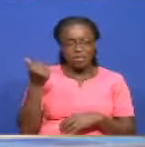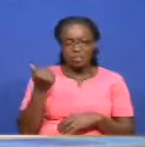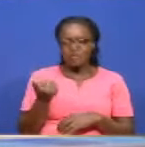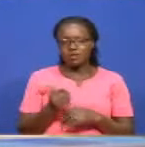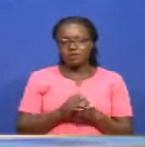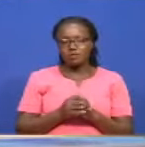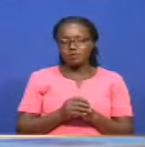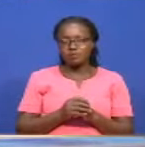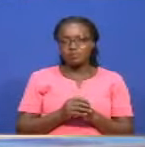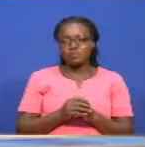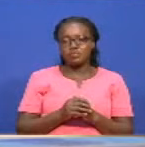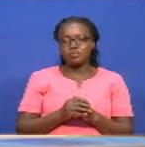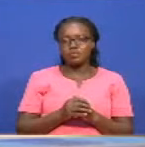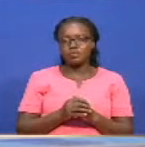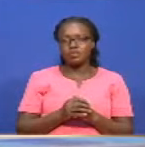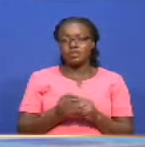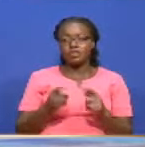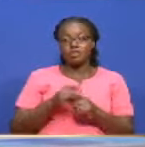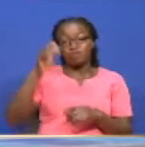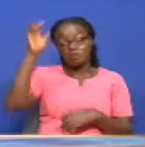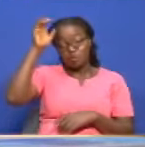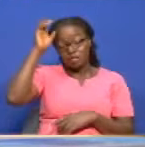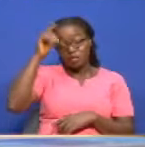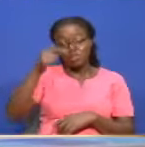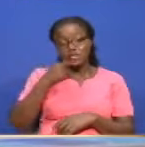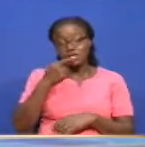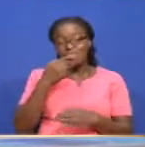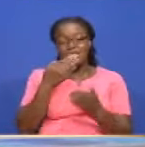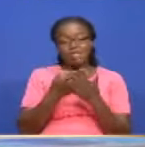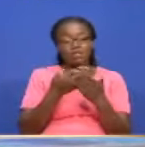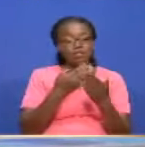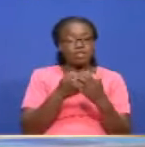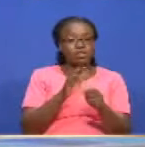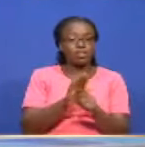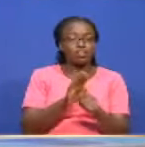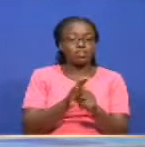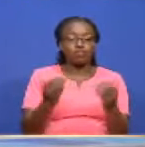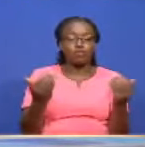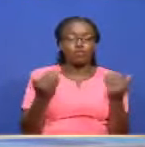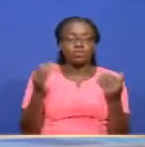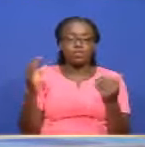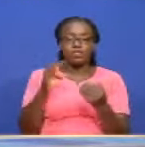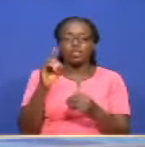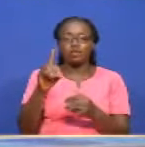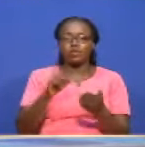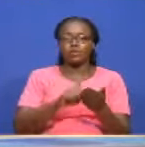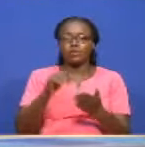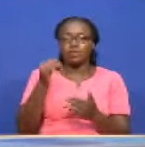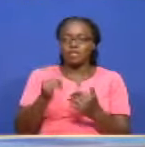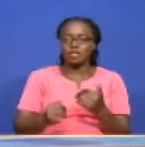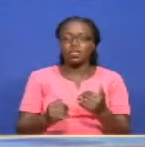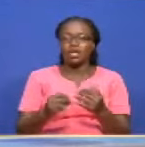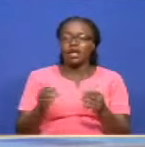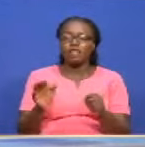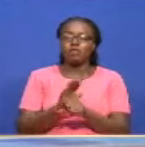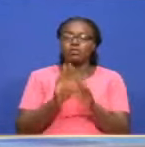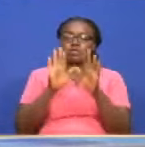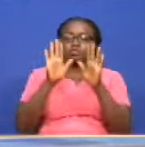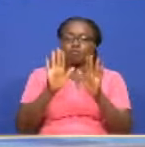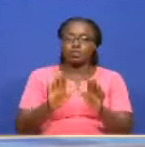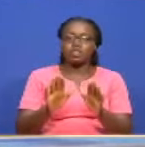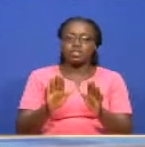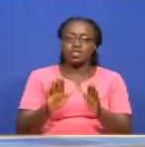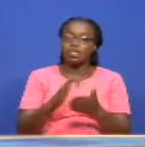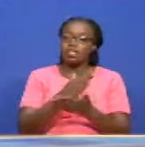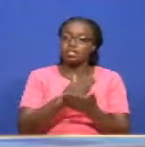Kipchumba, watching from Eldoret. Thank you so much for watching Channel 1 Weekend this night, and most importantly, our